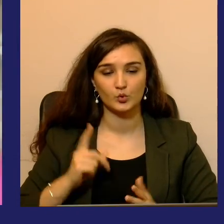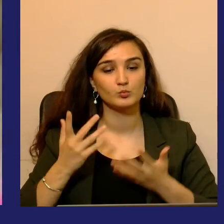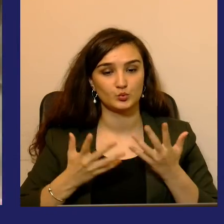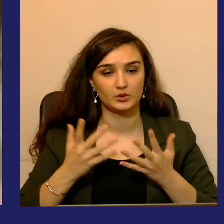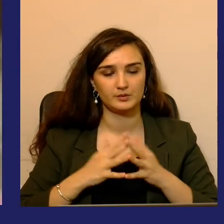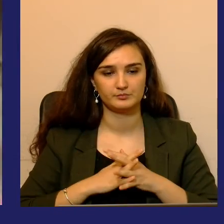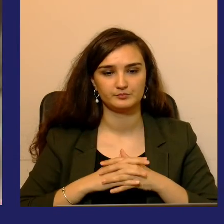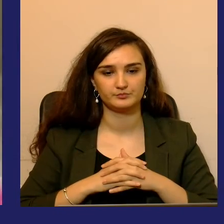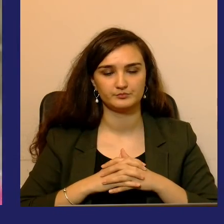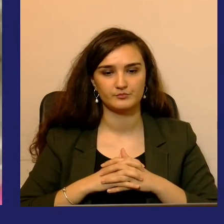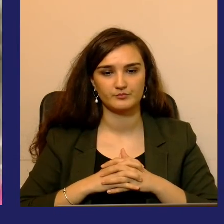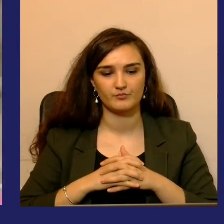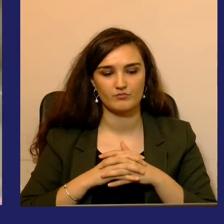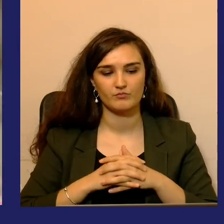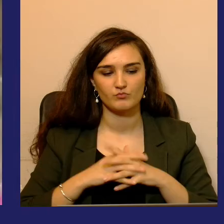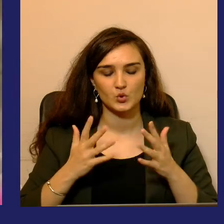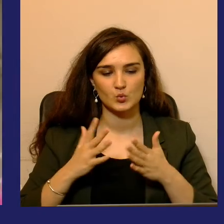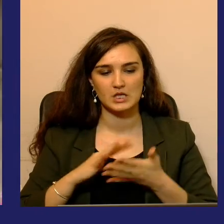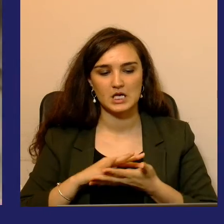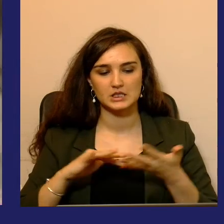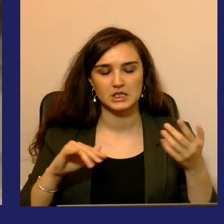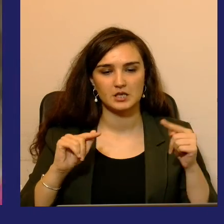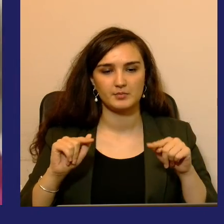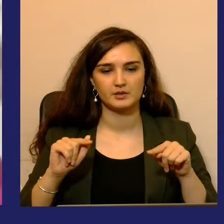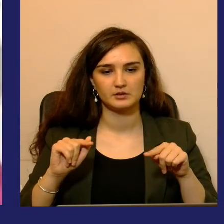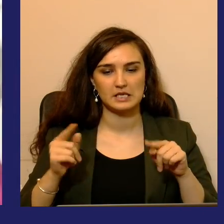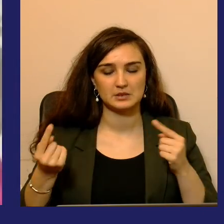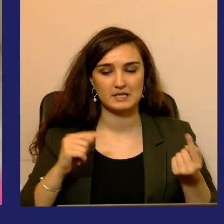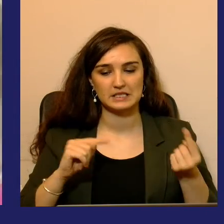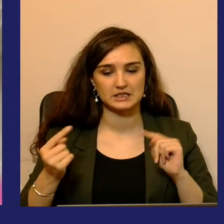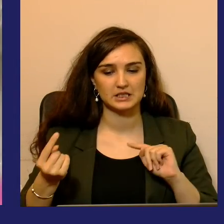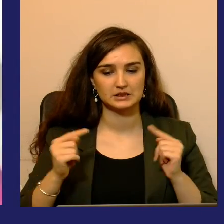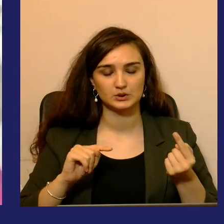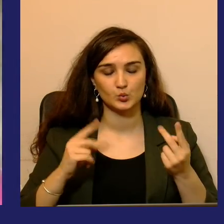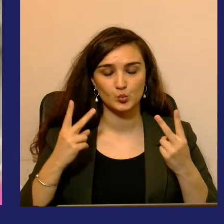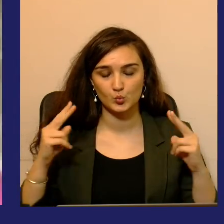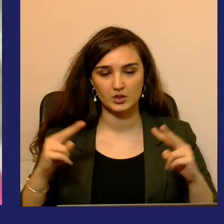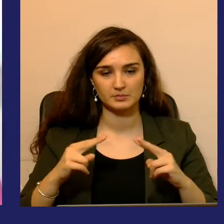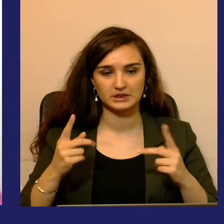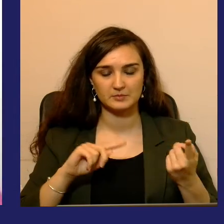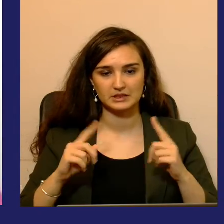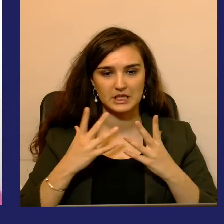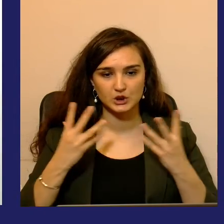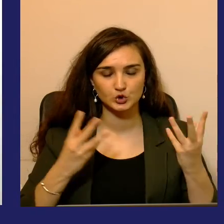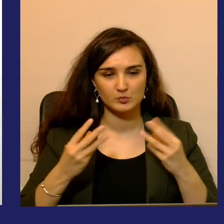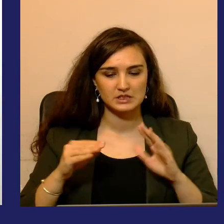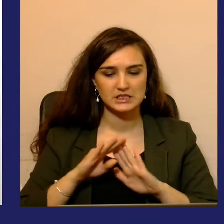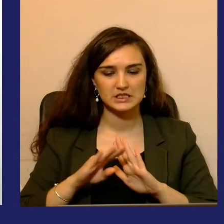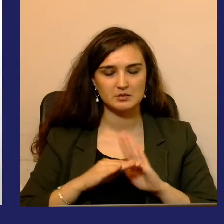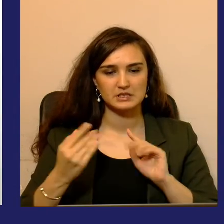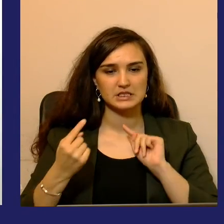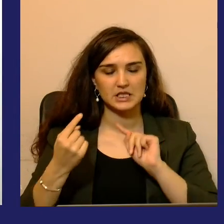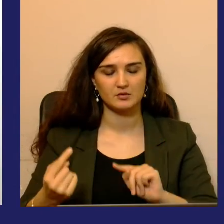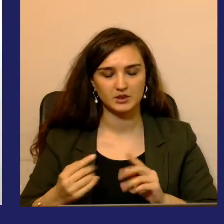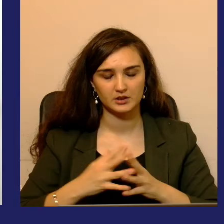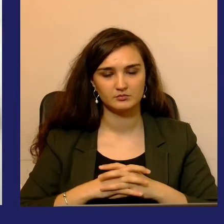system, if they continue to cheat on each other, cheat on the rules, cheat on the system, cheat on other smaller political